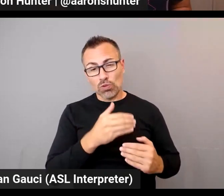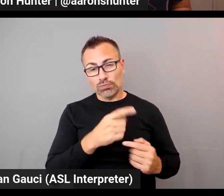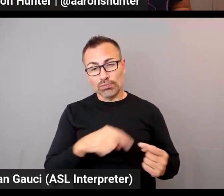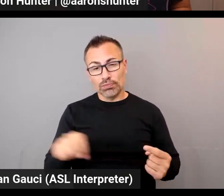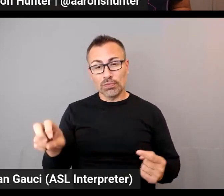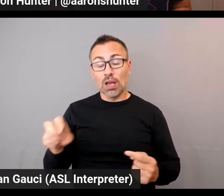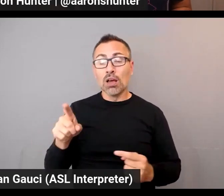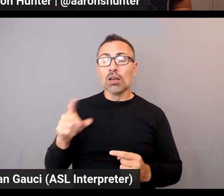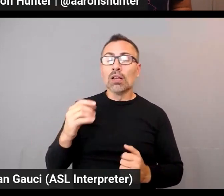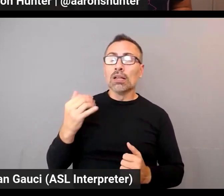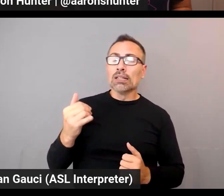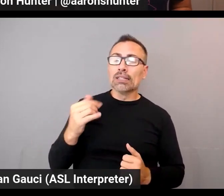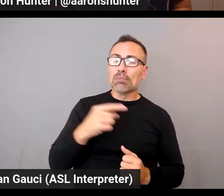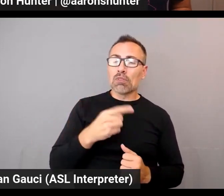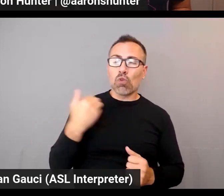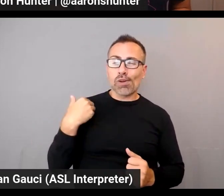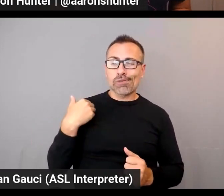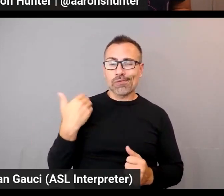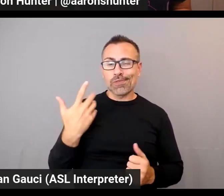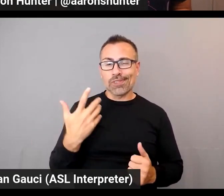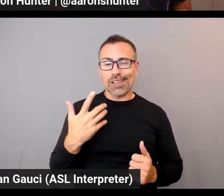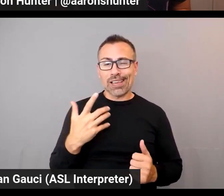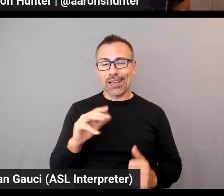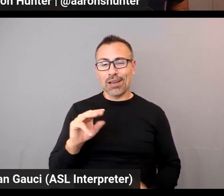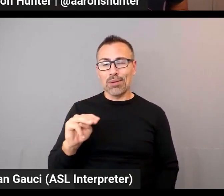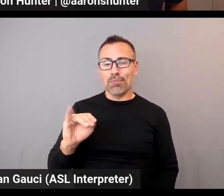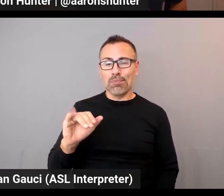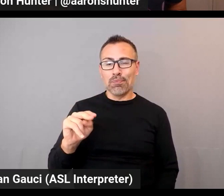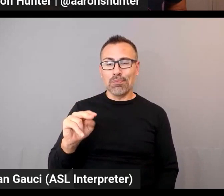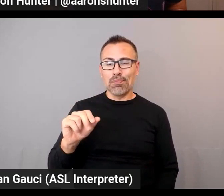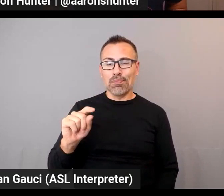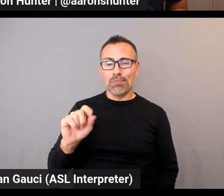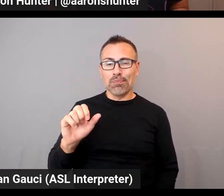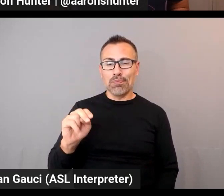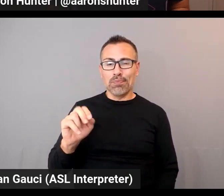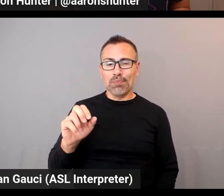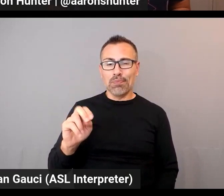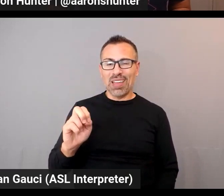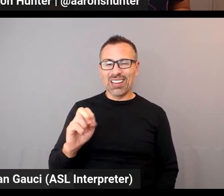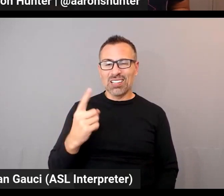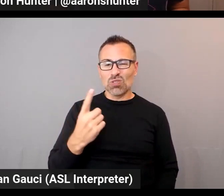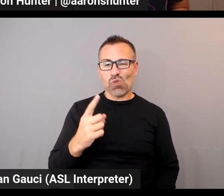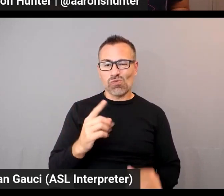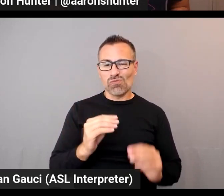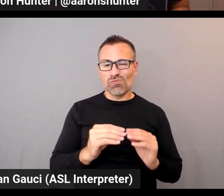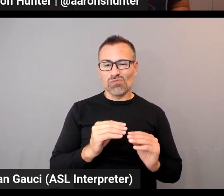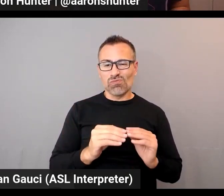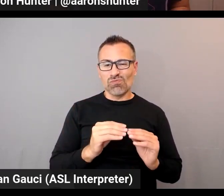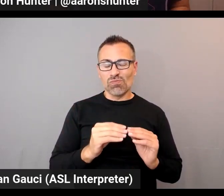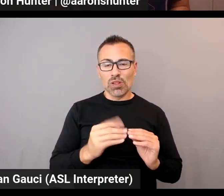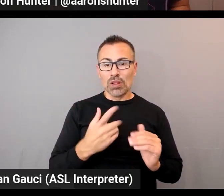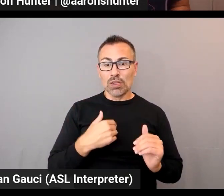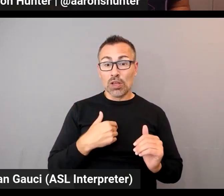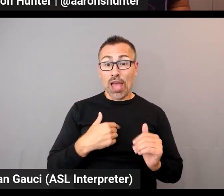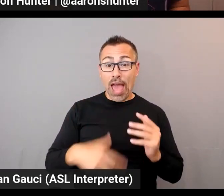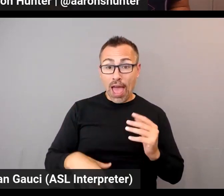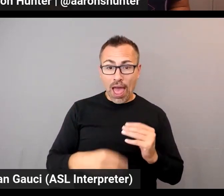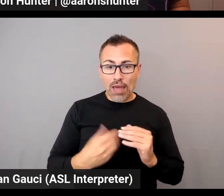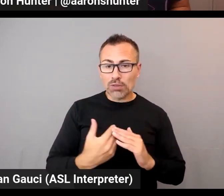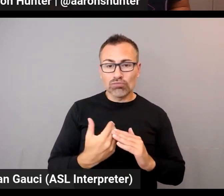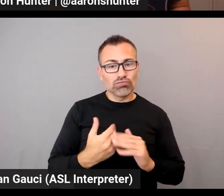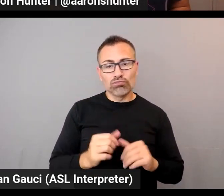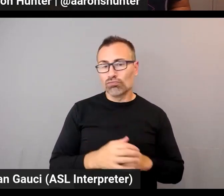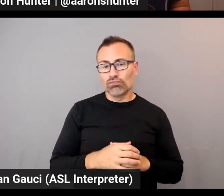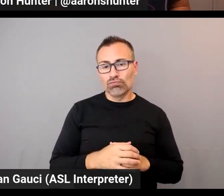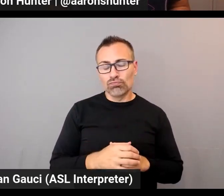mode only. So, there isn't any active development of new features going on. So if you have an application that, you just